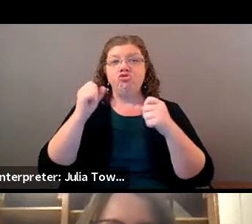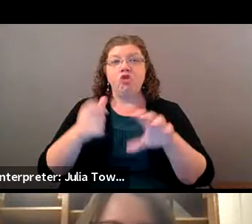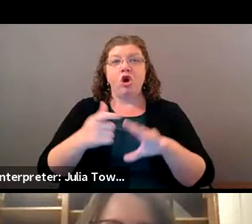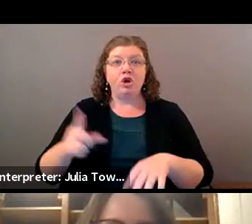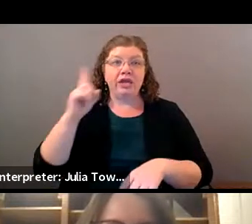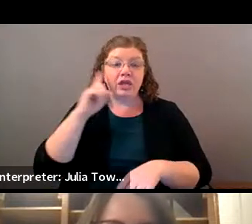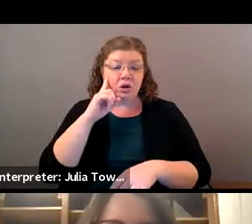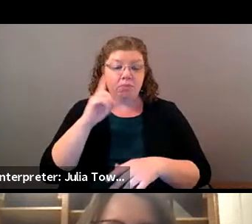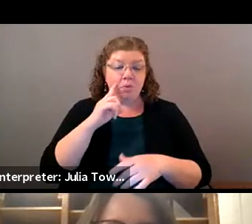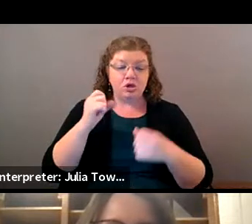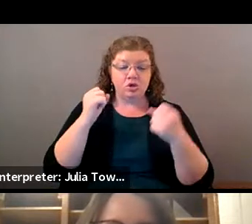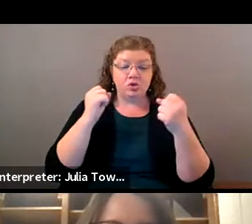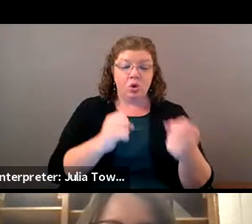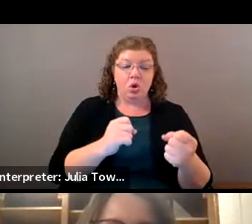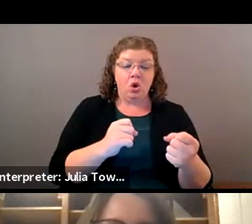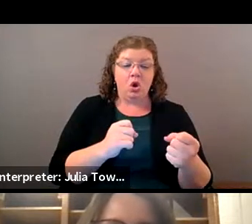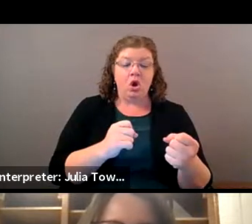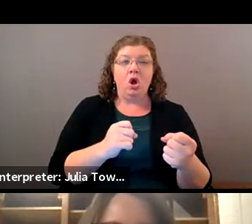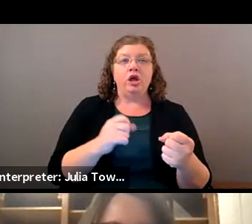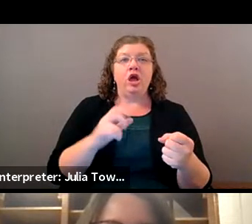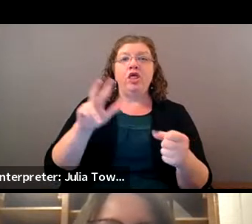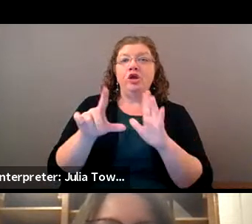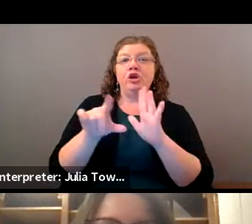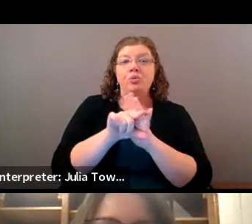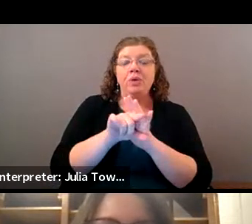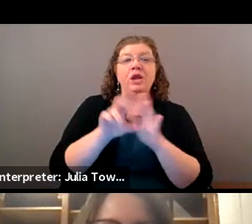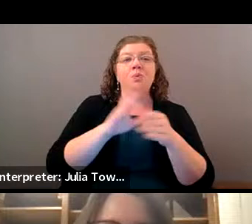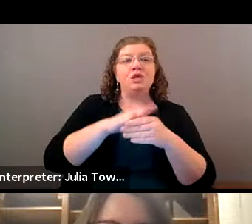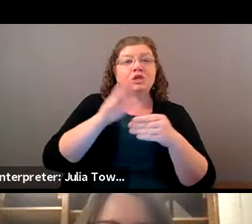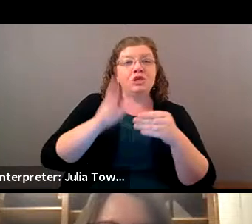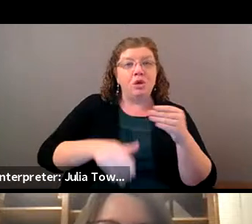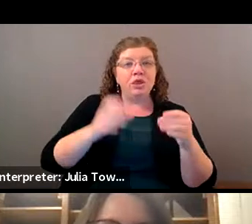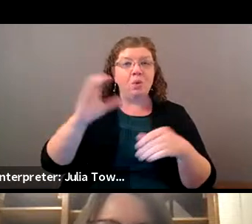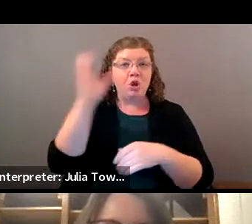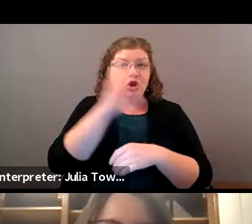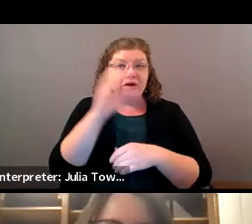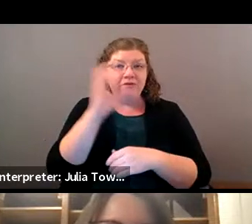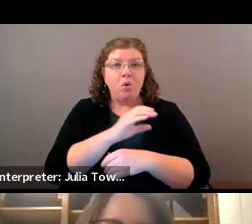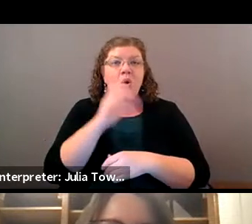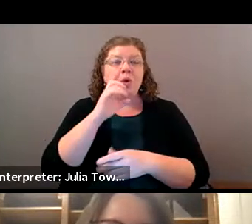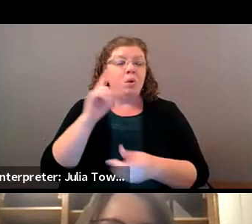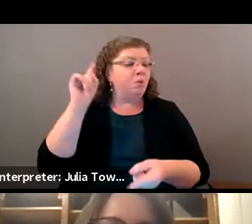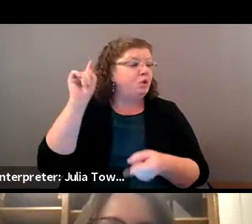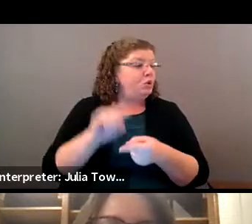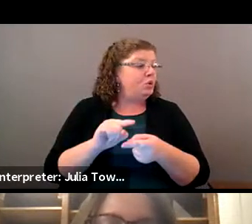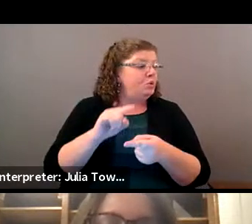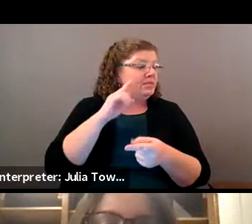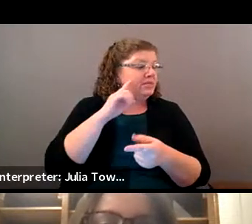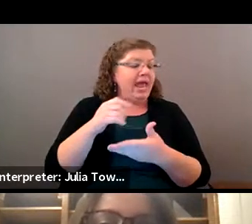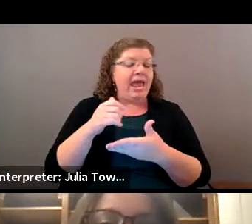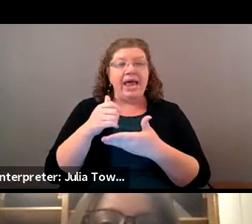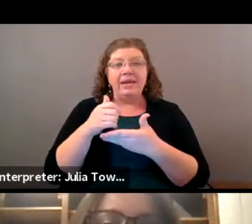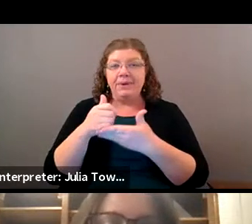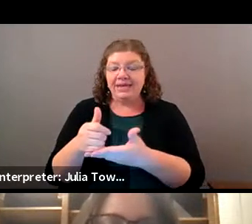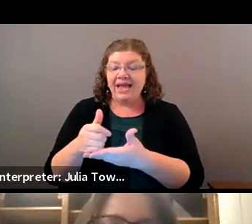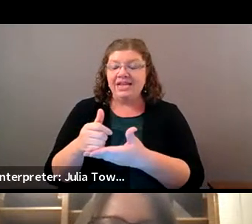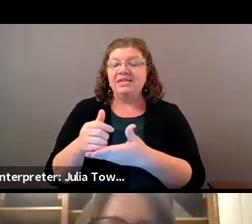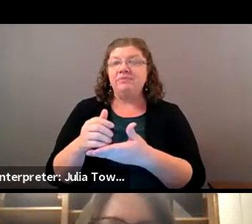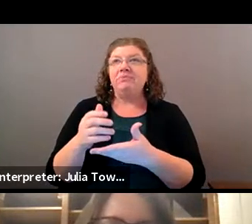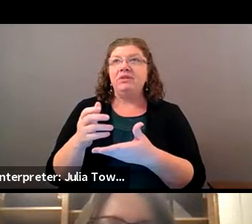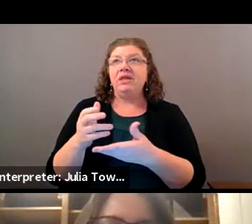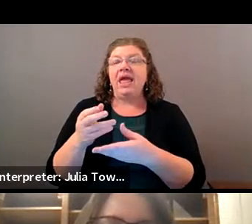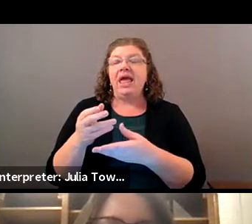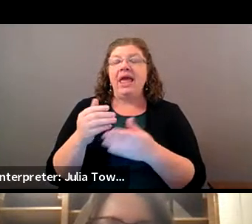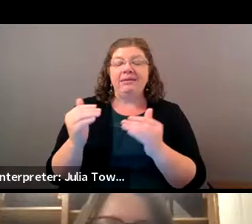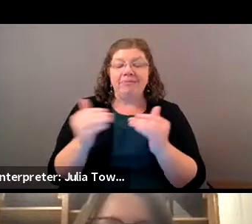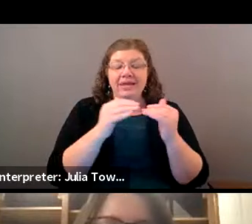much stronger third grade results that we're looking for, and where we will reduce and mitigate intervention dollars. When the front, we'll